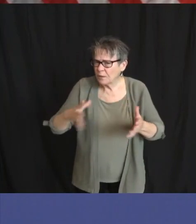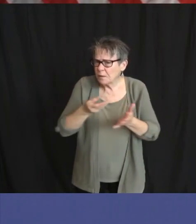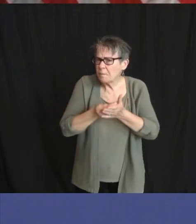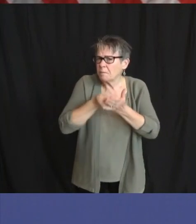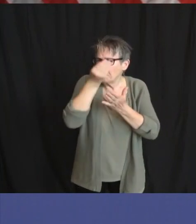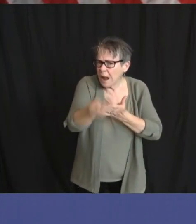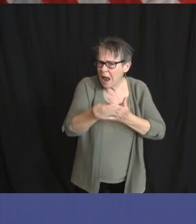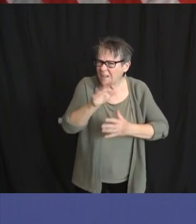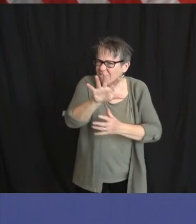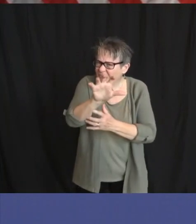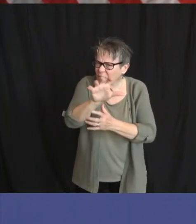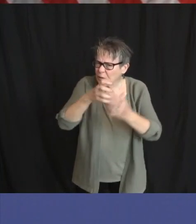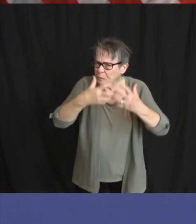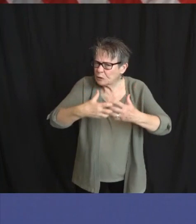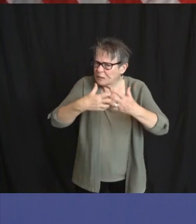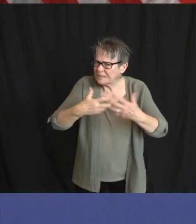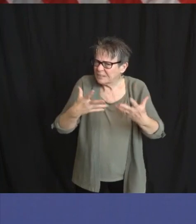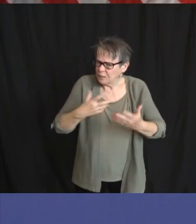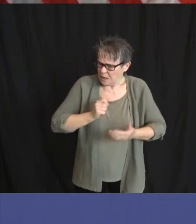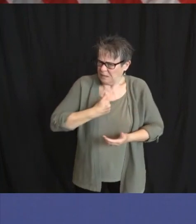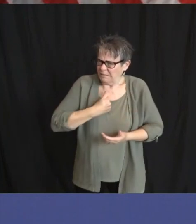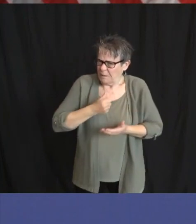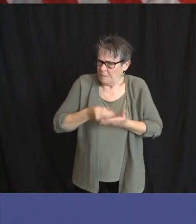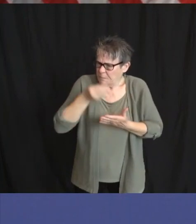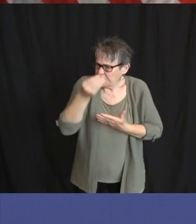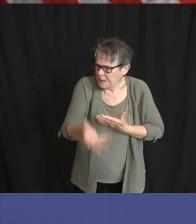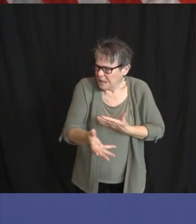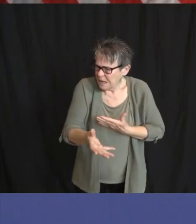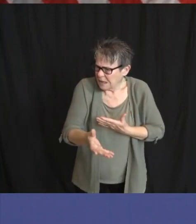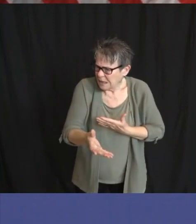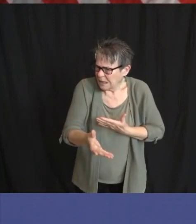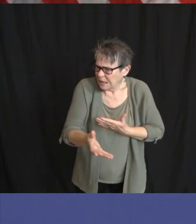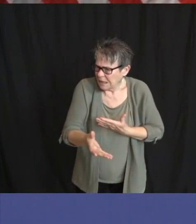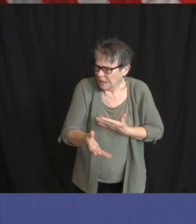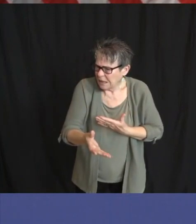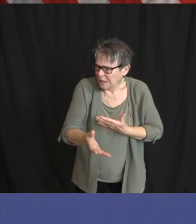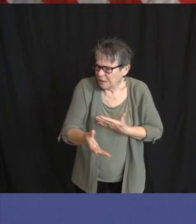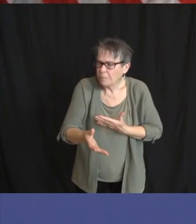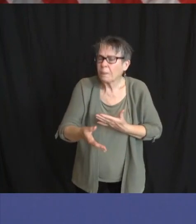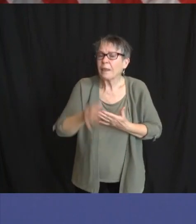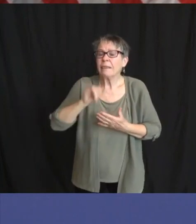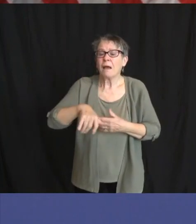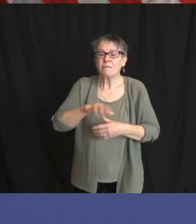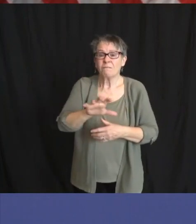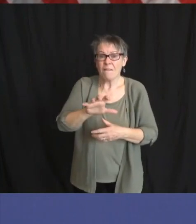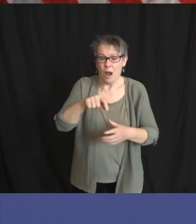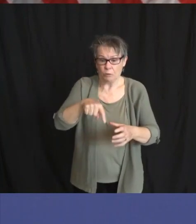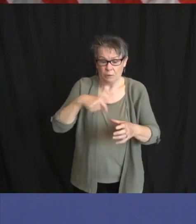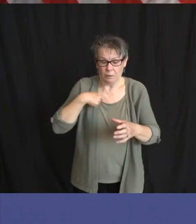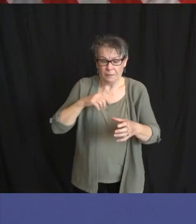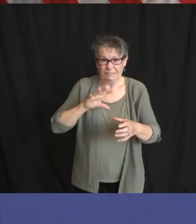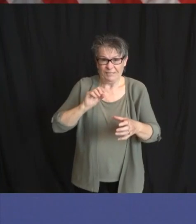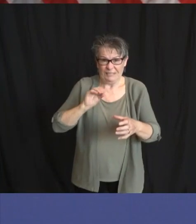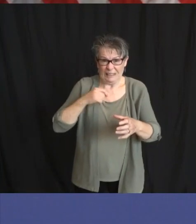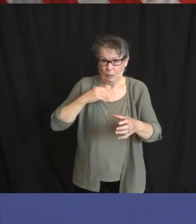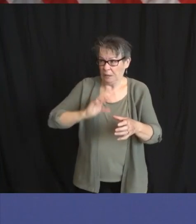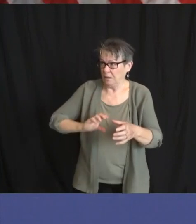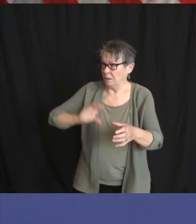virtual pass from Hackensack Meridian. That's a good sign that they're giving them back to us. I hope I hope we get a lot more back, Judy, sooner than